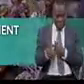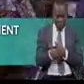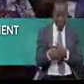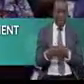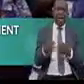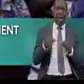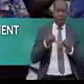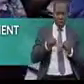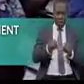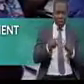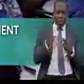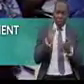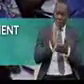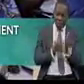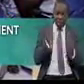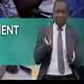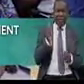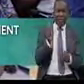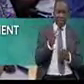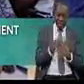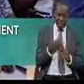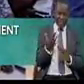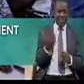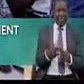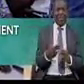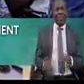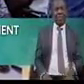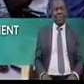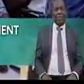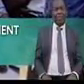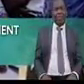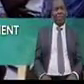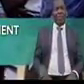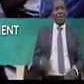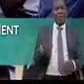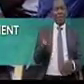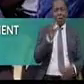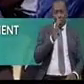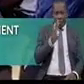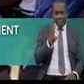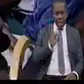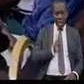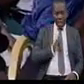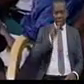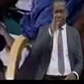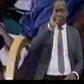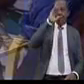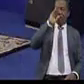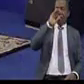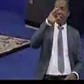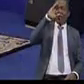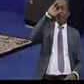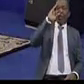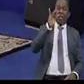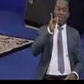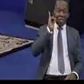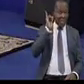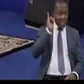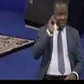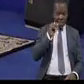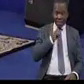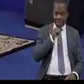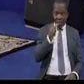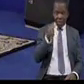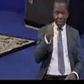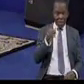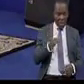believe. The water I drank yesterday is not enough to quench the